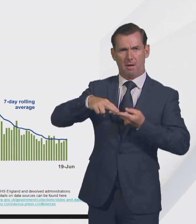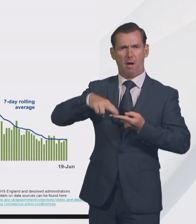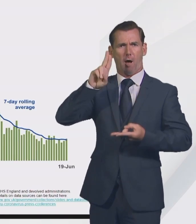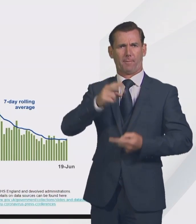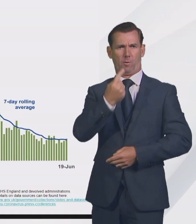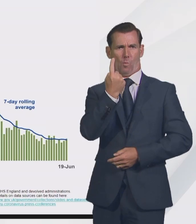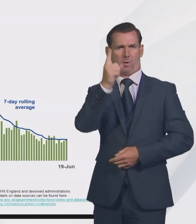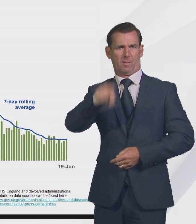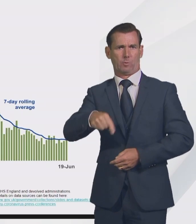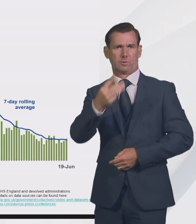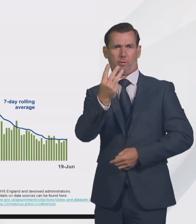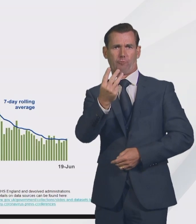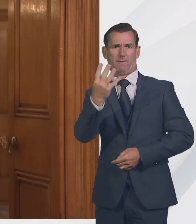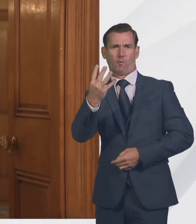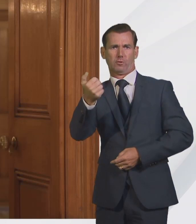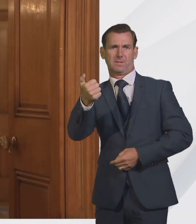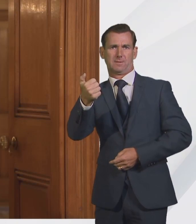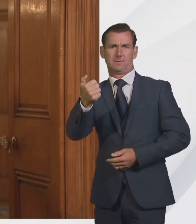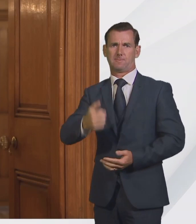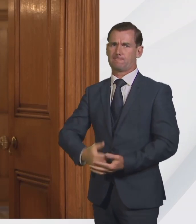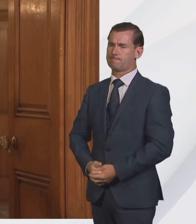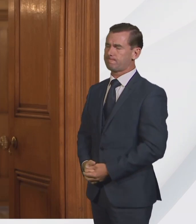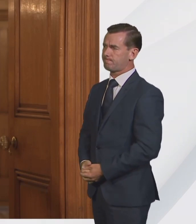1,346 cases since yesterday.